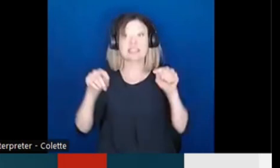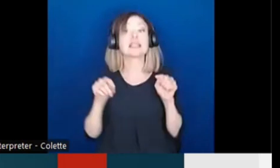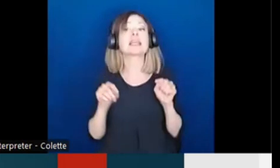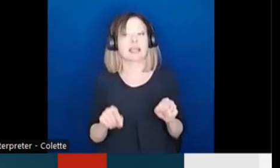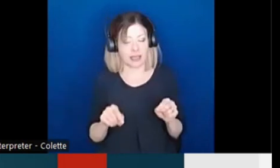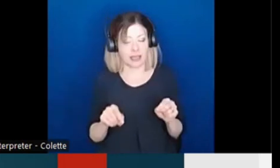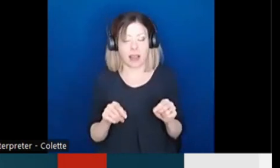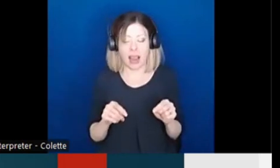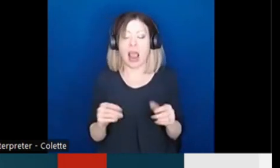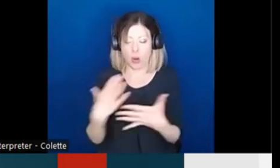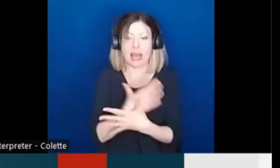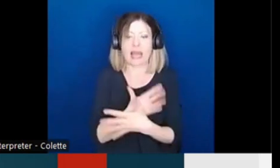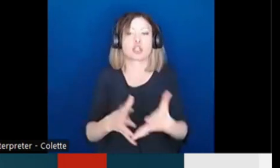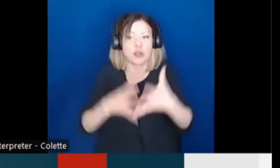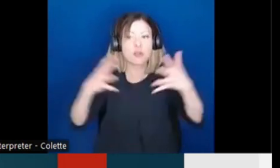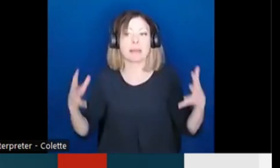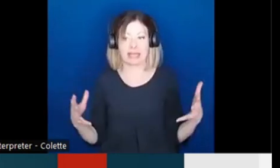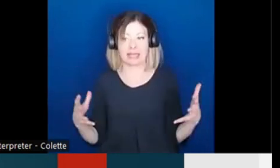so they are extraordinary.